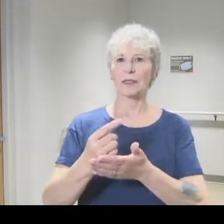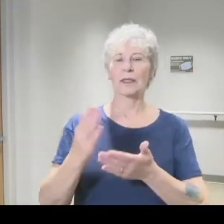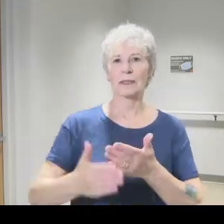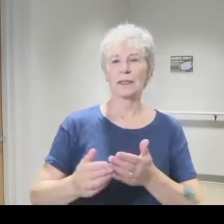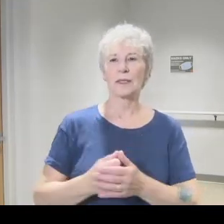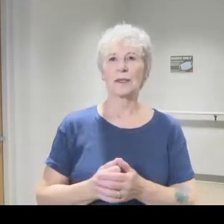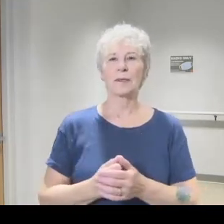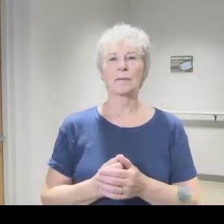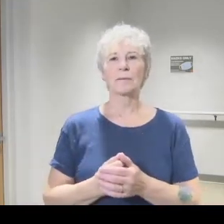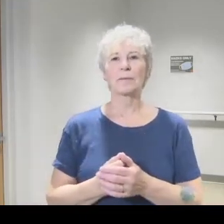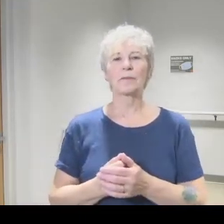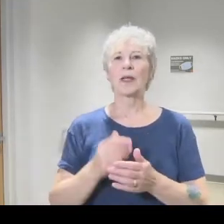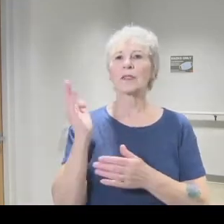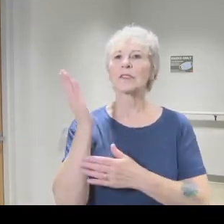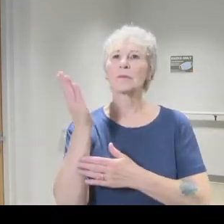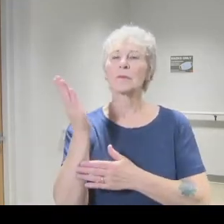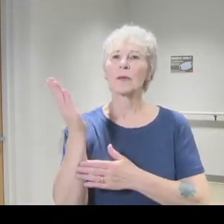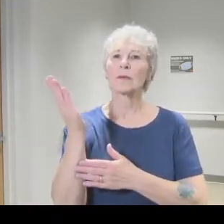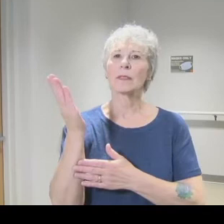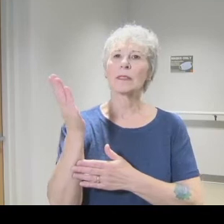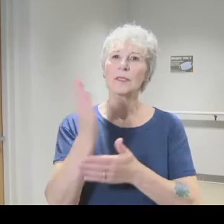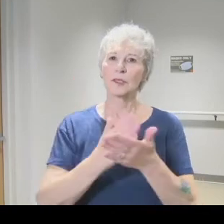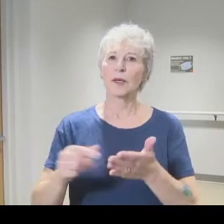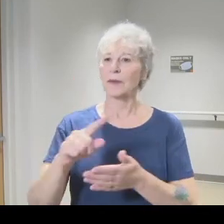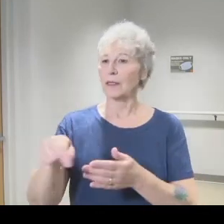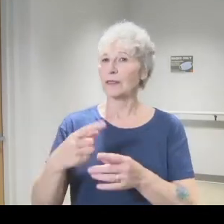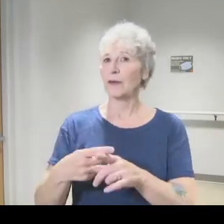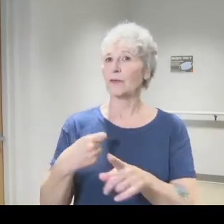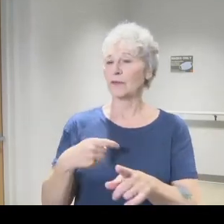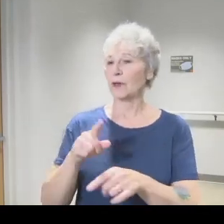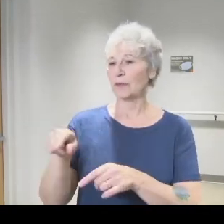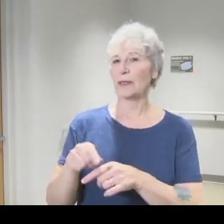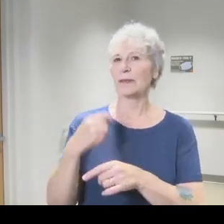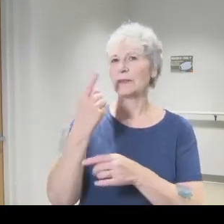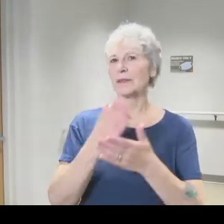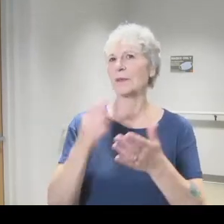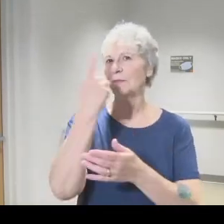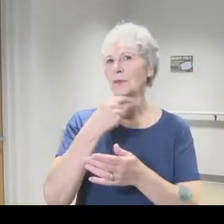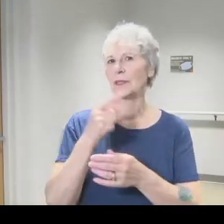Cedarville University spoke to the graduates, so some of this will be familiar to them.